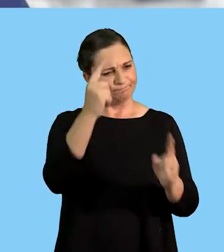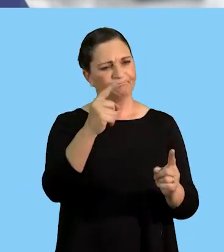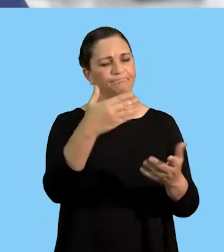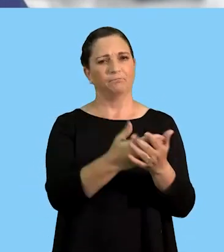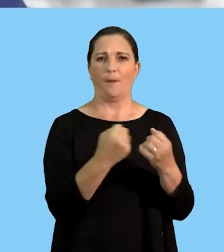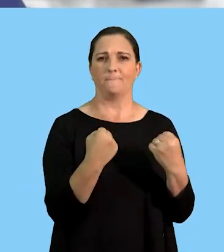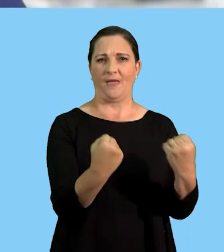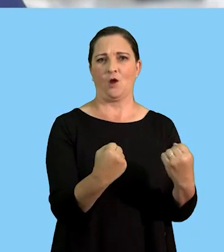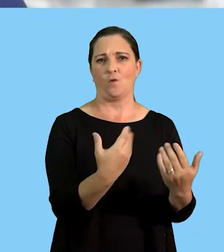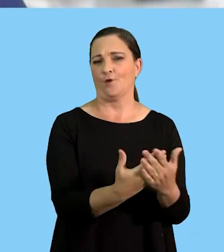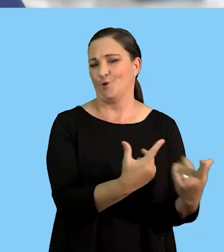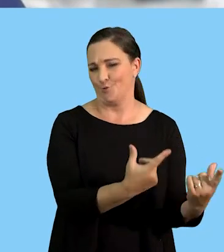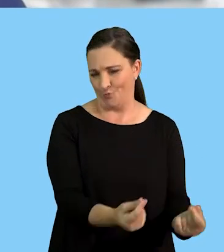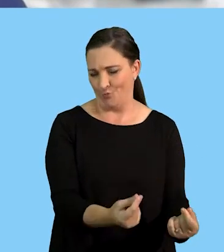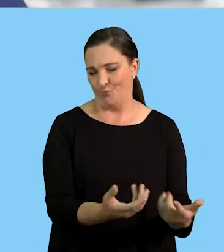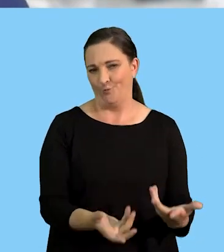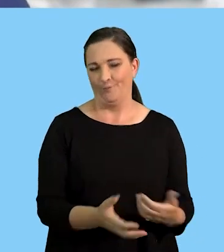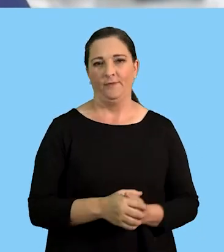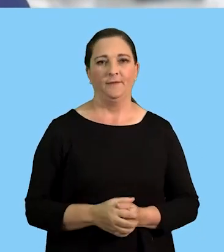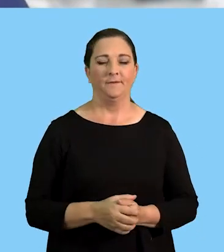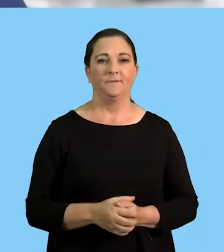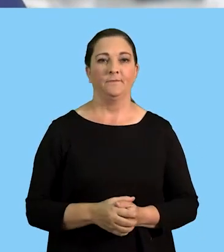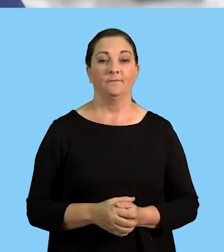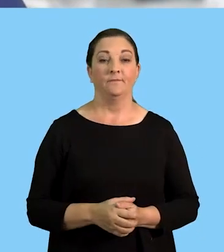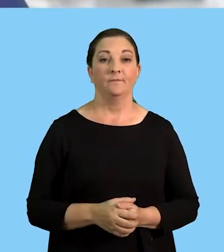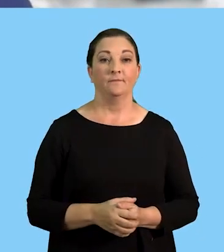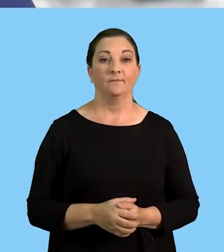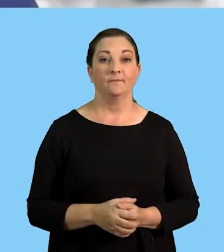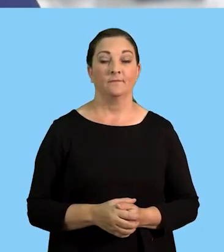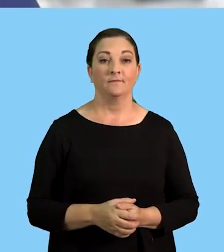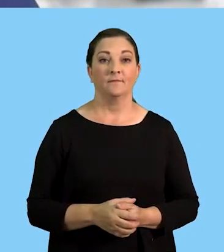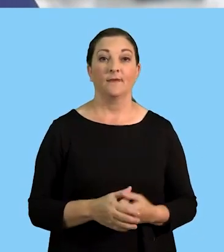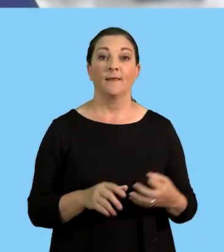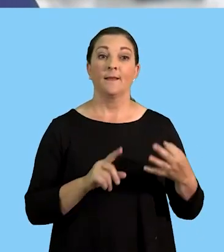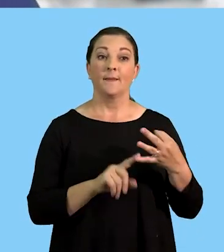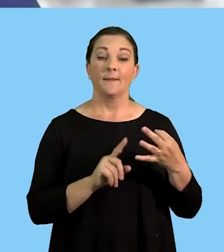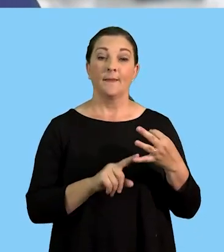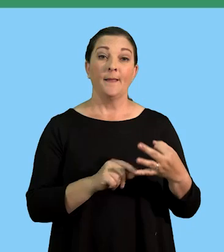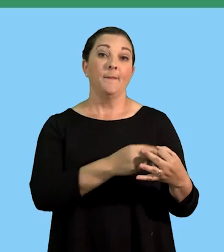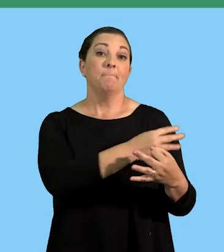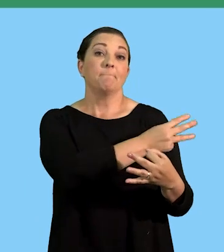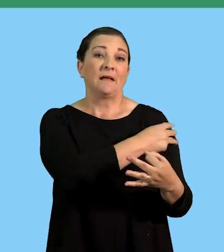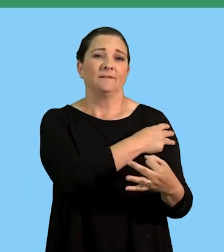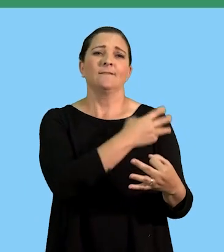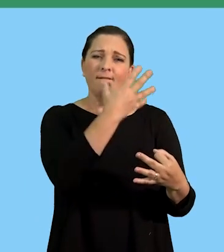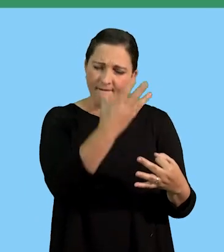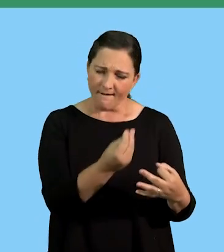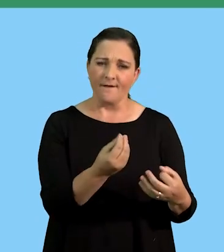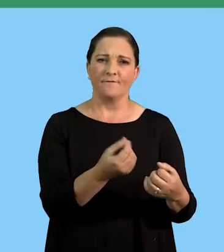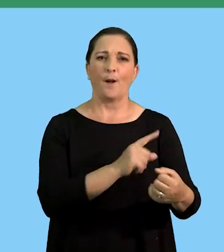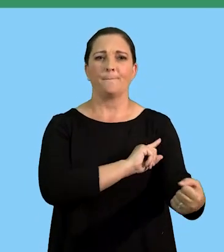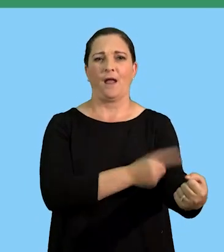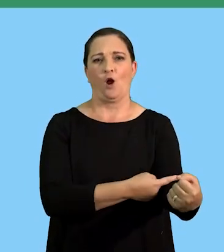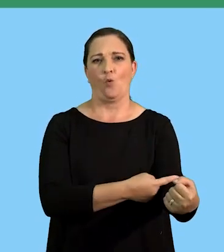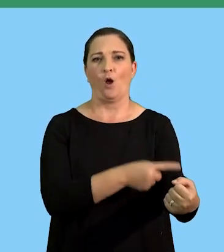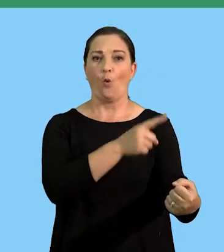to control the employees and subordinates. Then, managers have power because of the position of authority